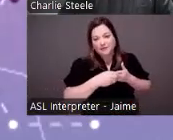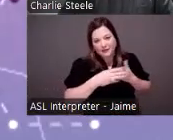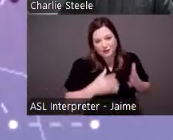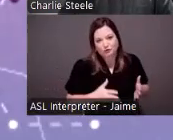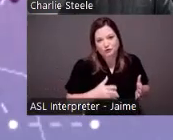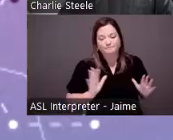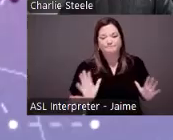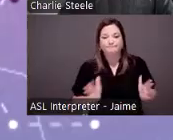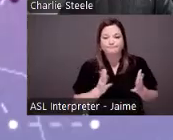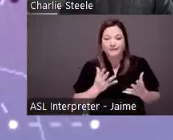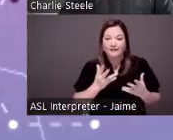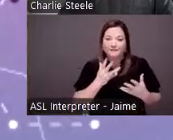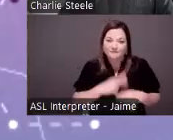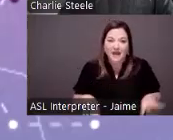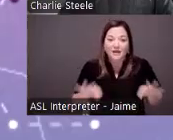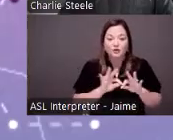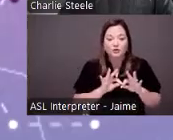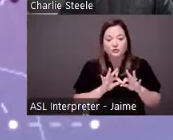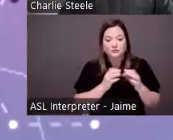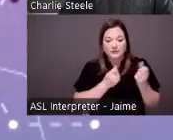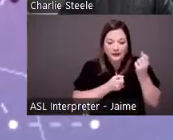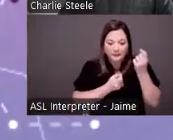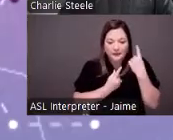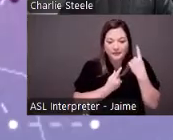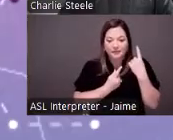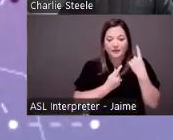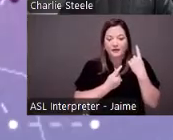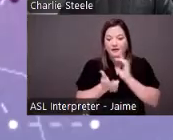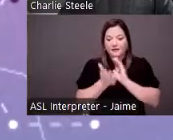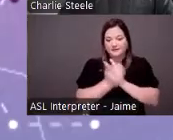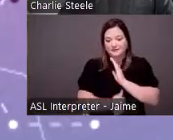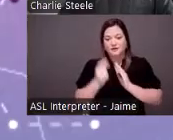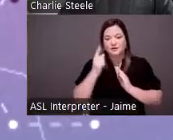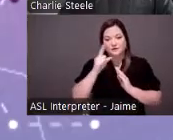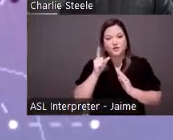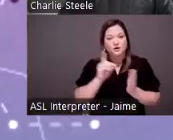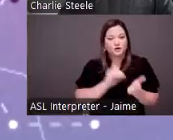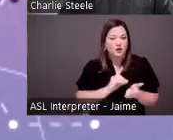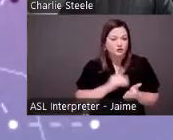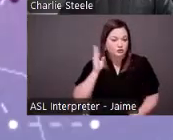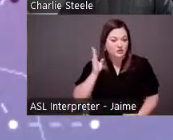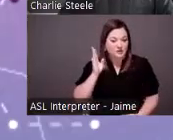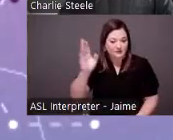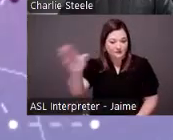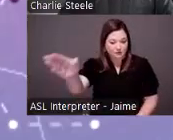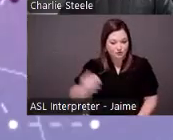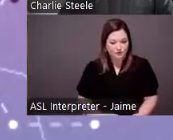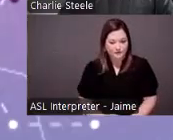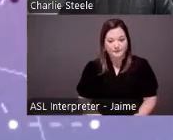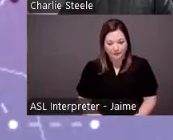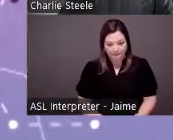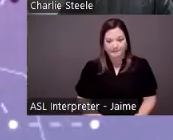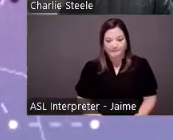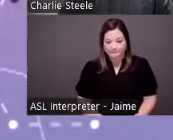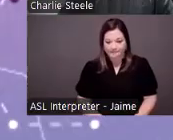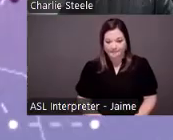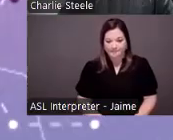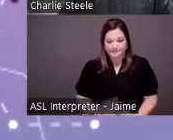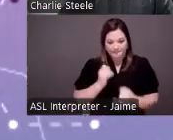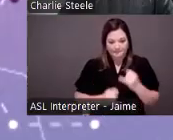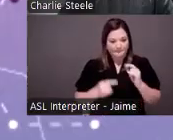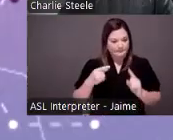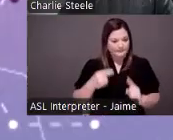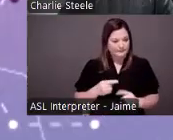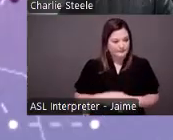values, empathy, and skills of doctors who will come after us. And so this is the last point in bold. Physicians